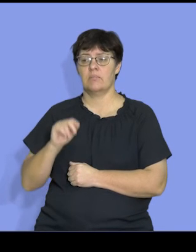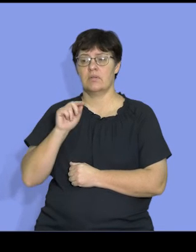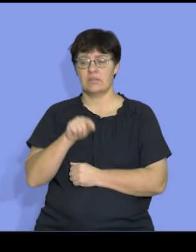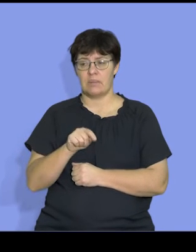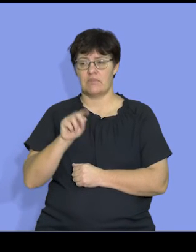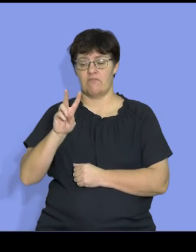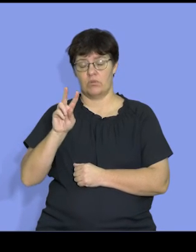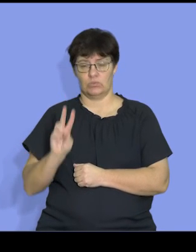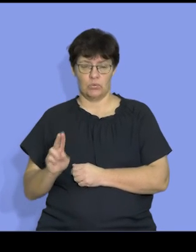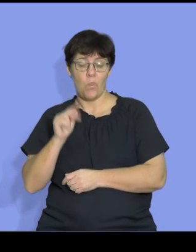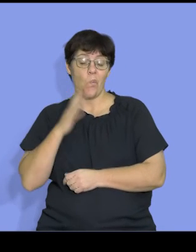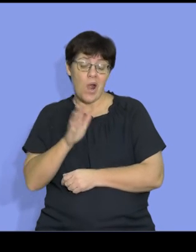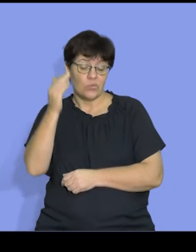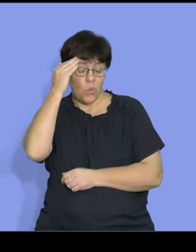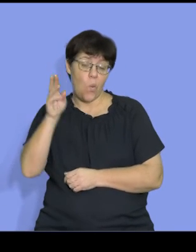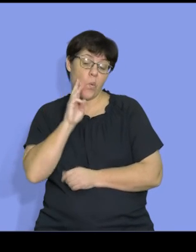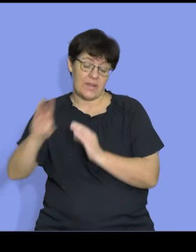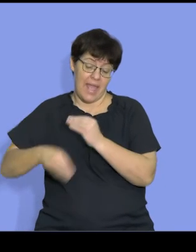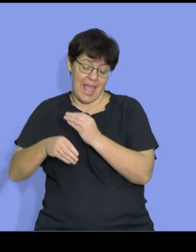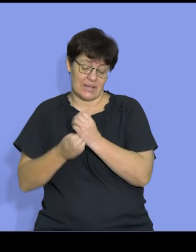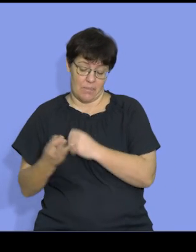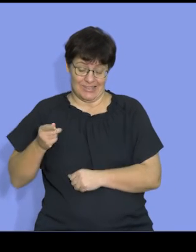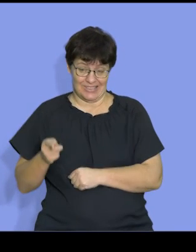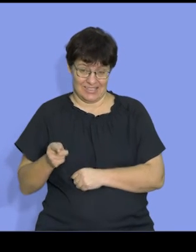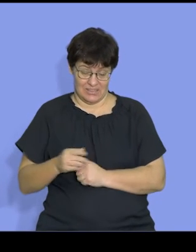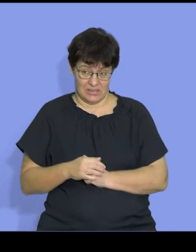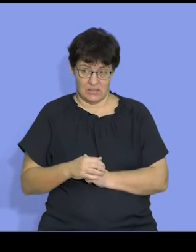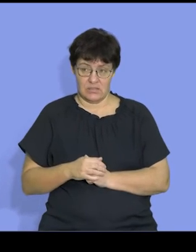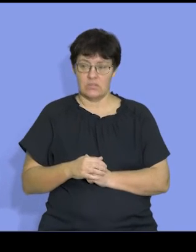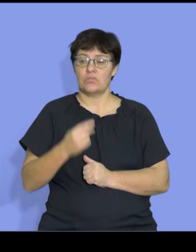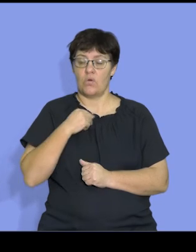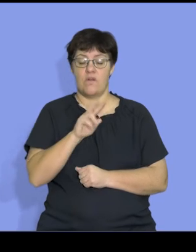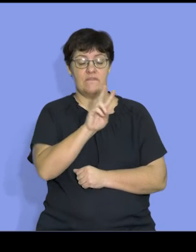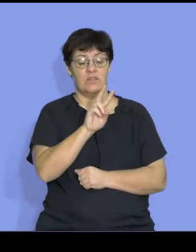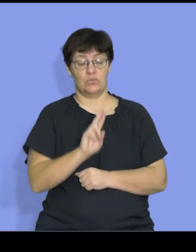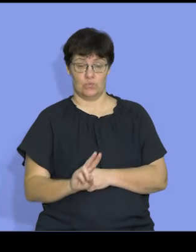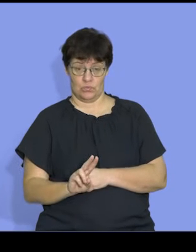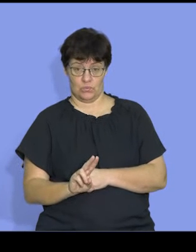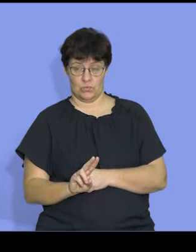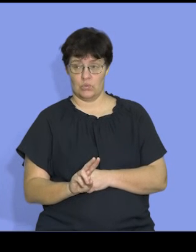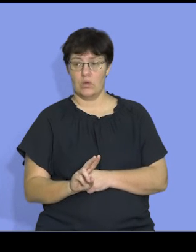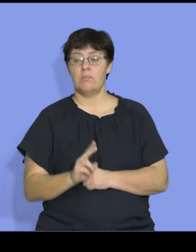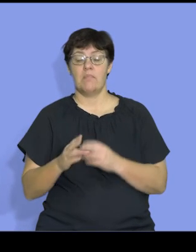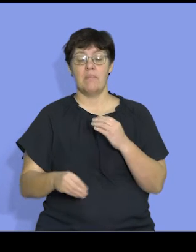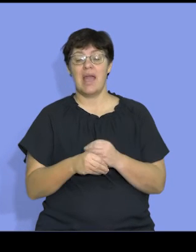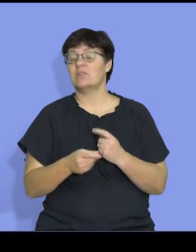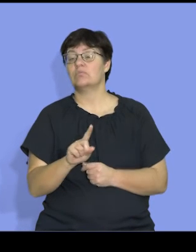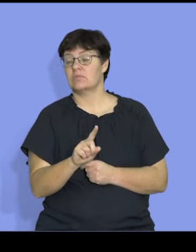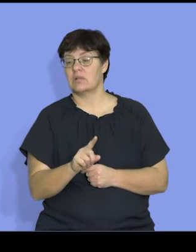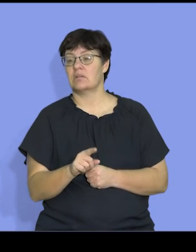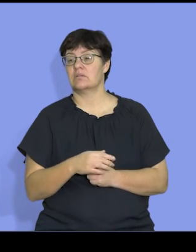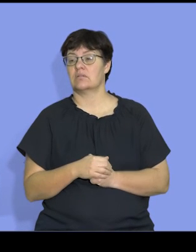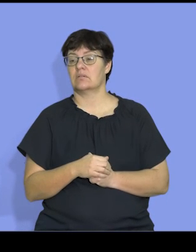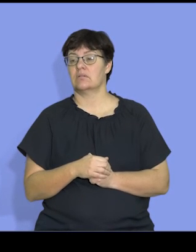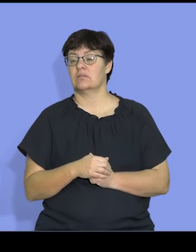water was added, right? So we can be able to determine the new volume after adding water, right? So we can go